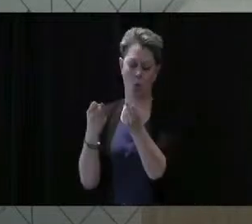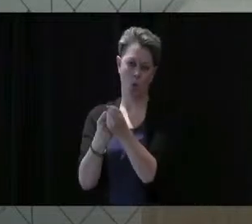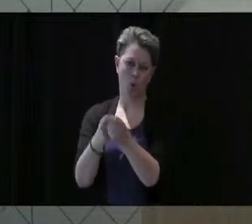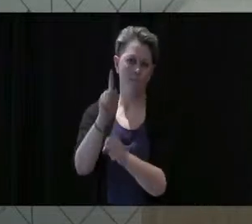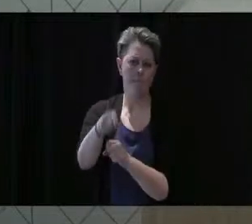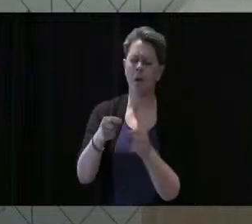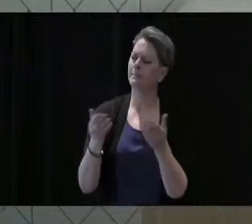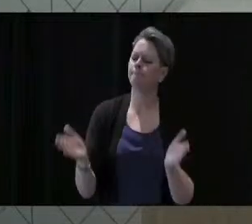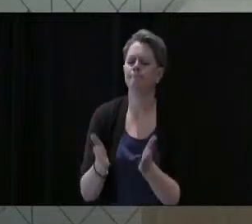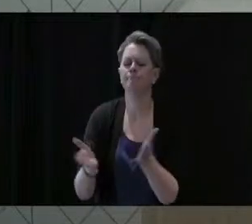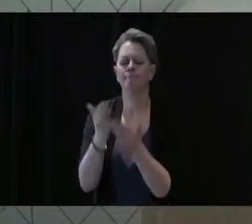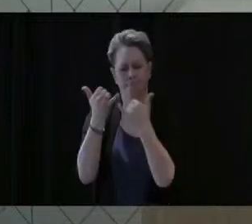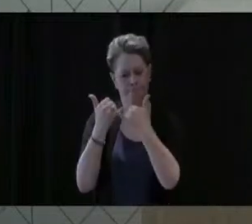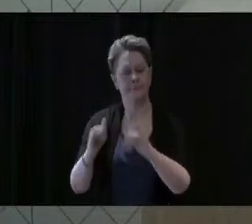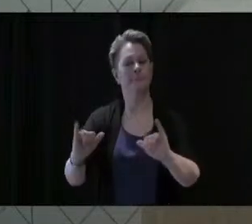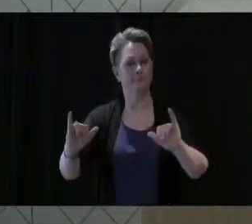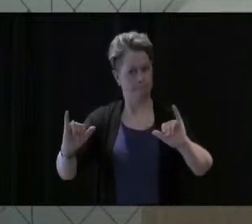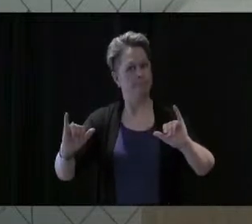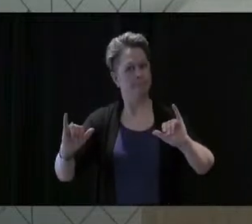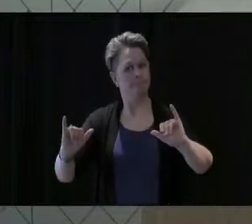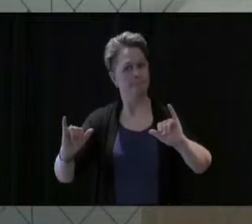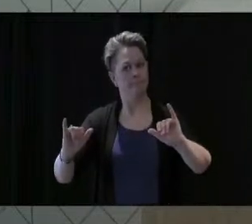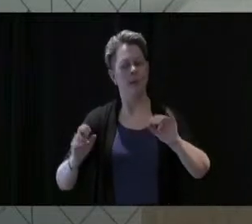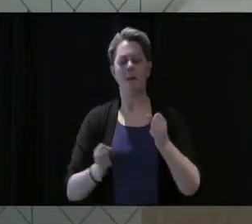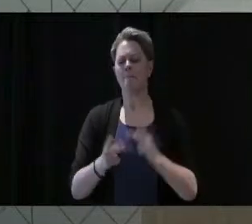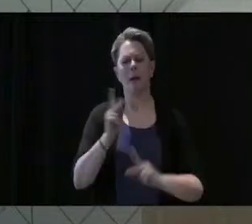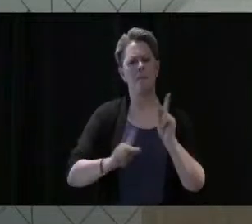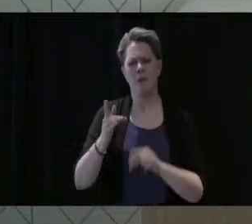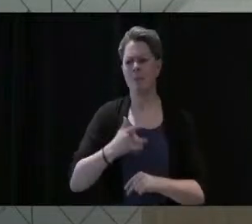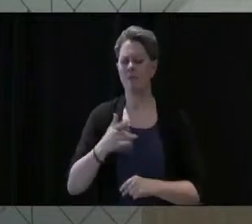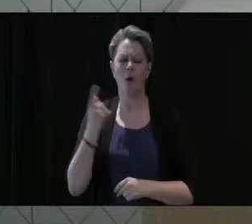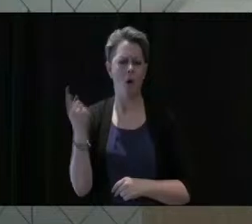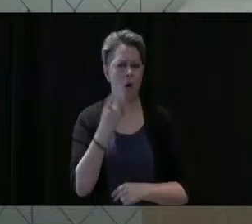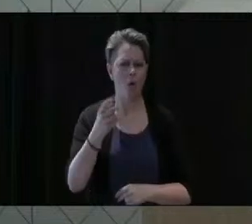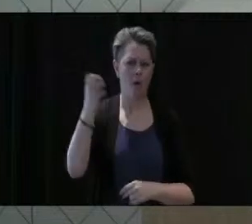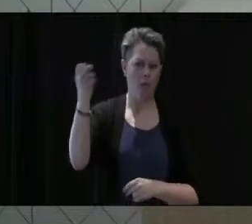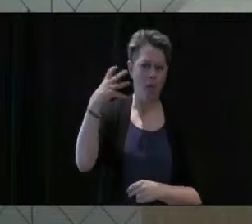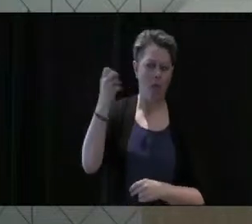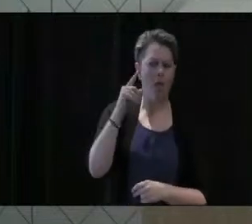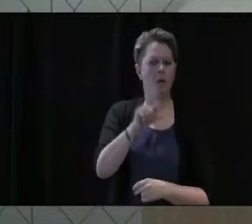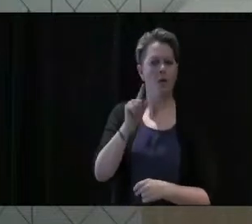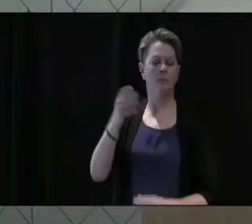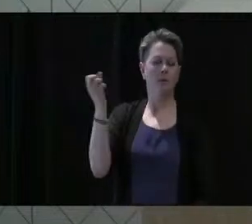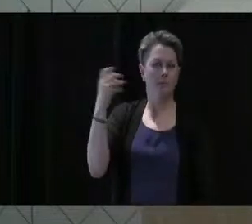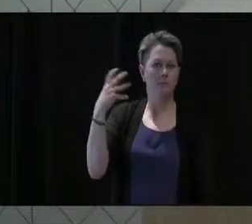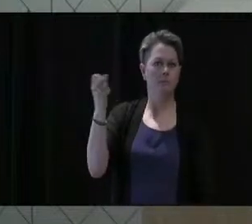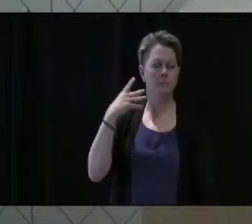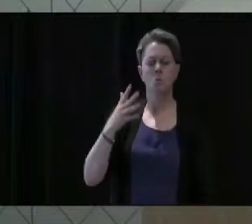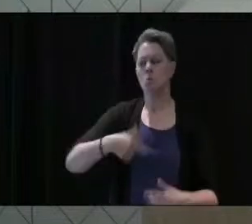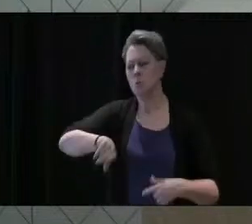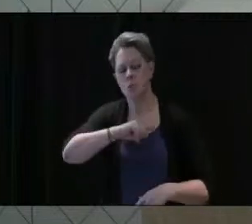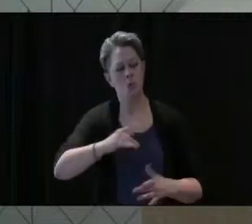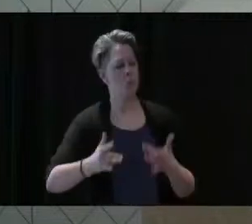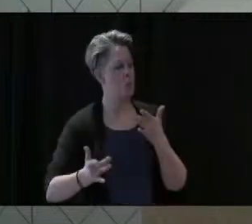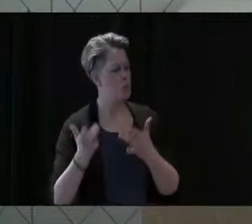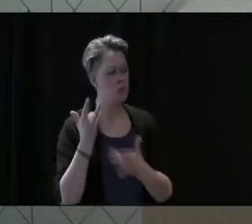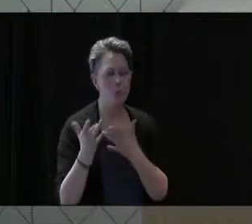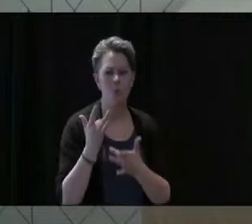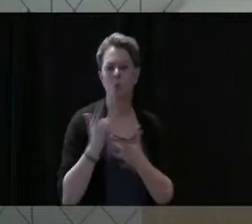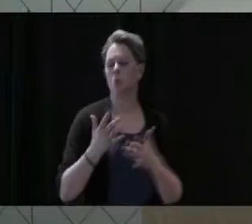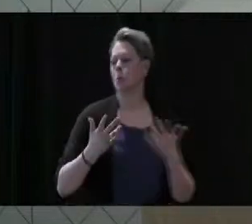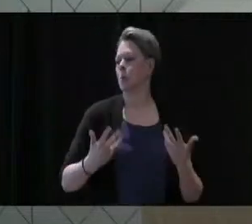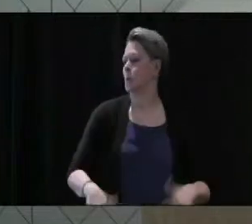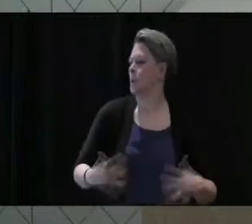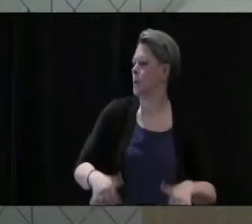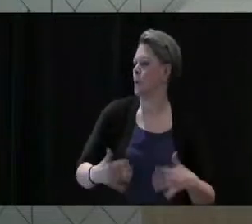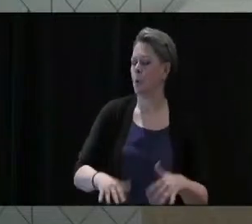as possible. Many people express to us their concern that we are